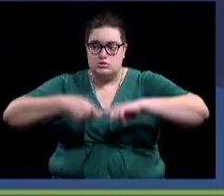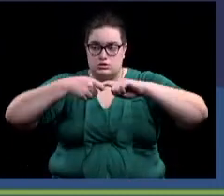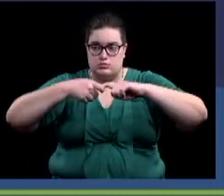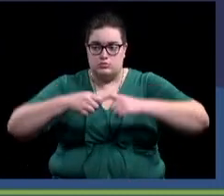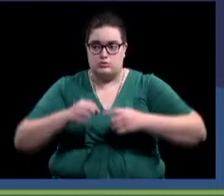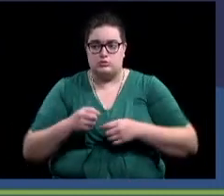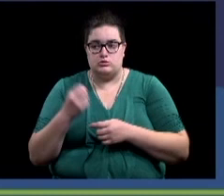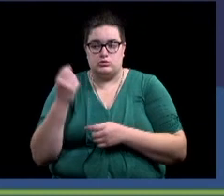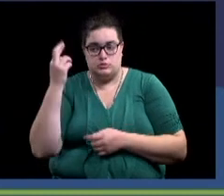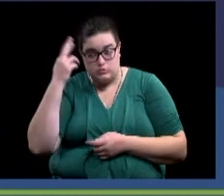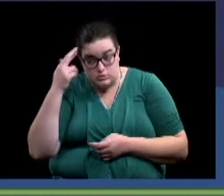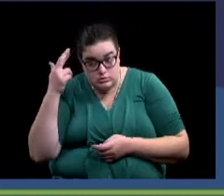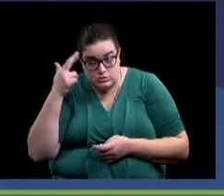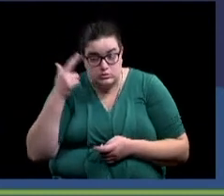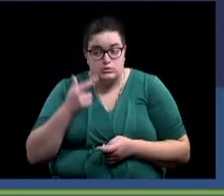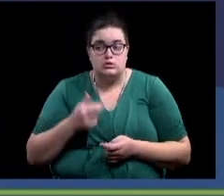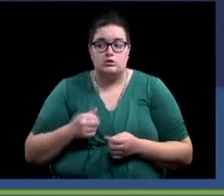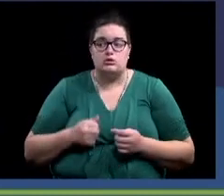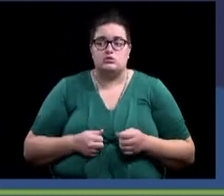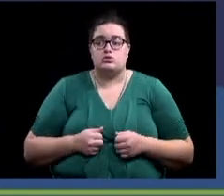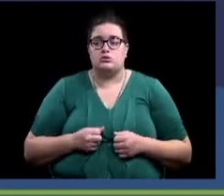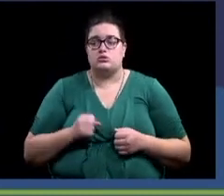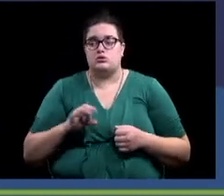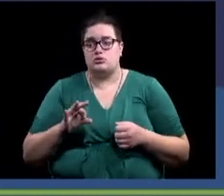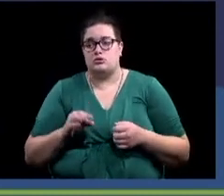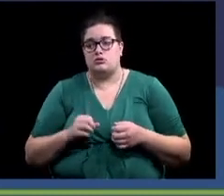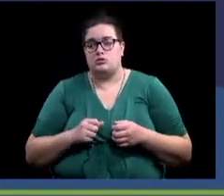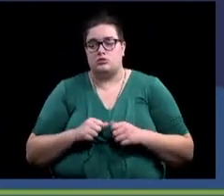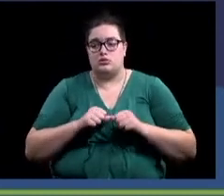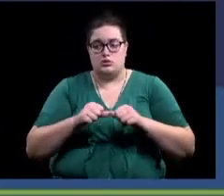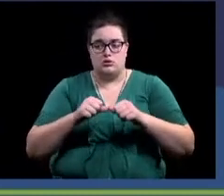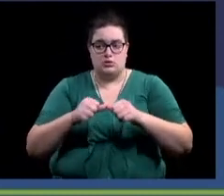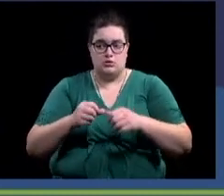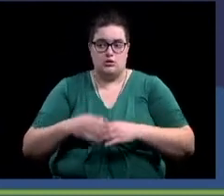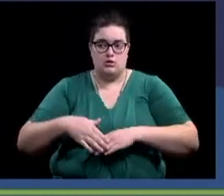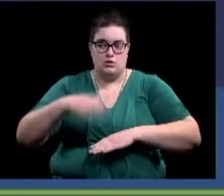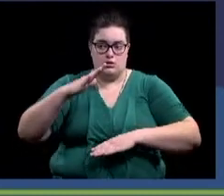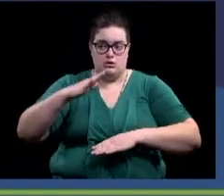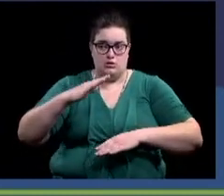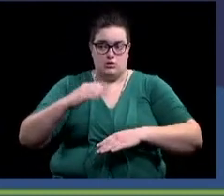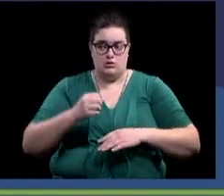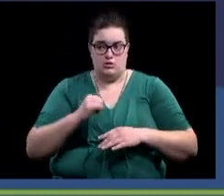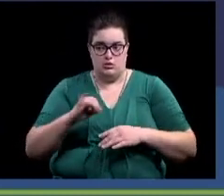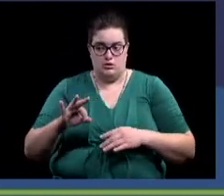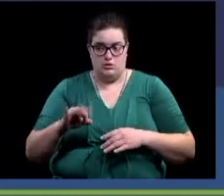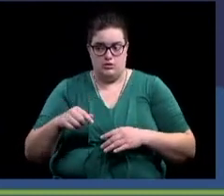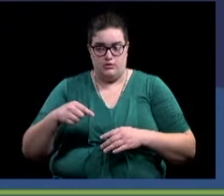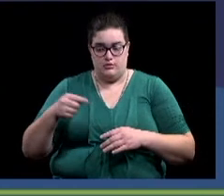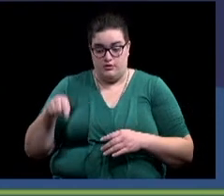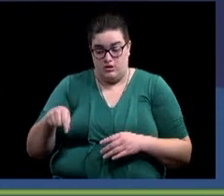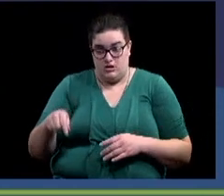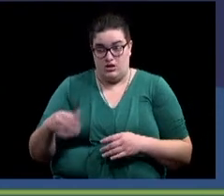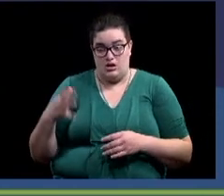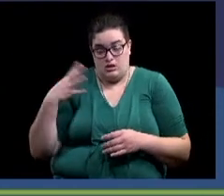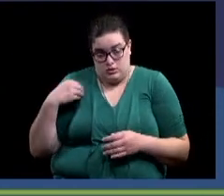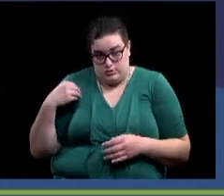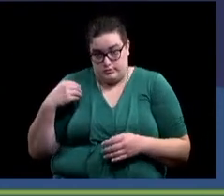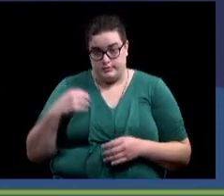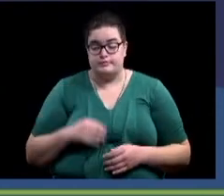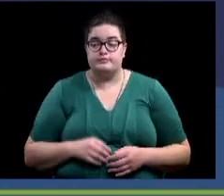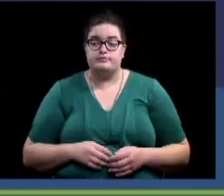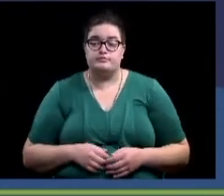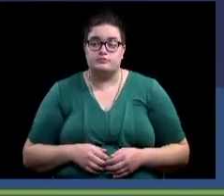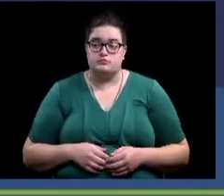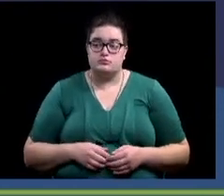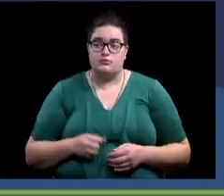15 days, but only if agreed to by the employee. Informal discipline cannot be appealed. Formal discipline, however,